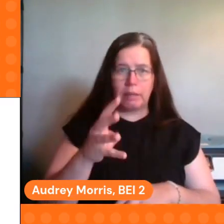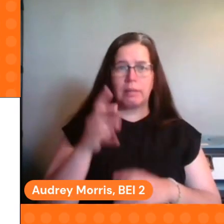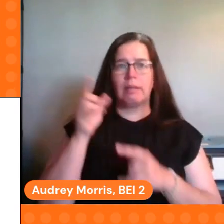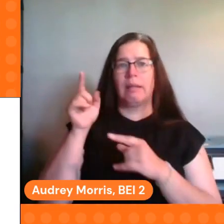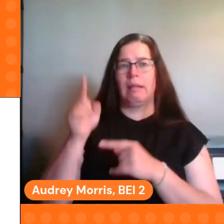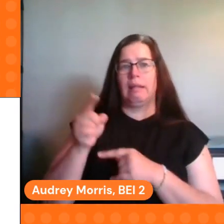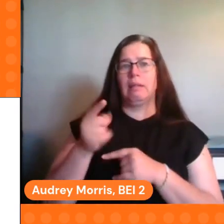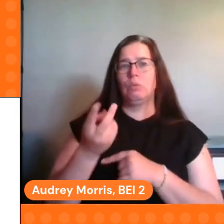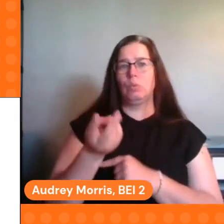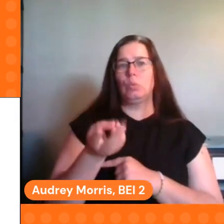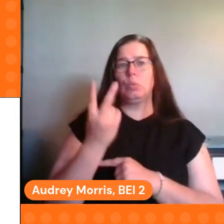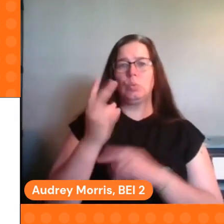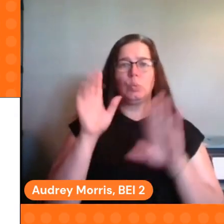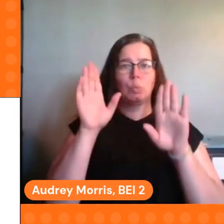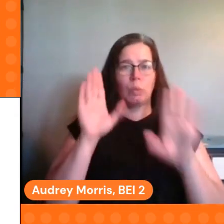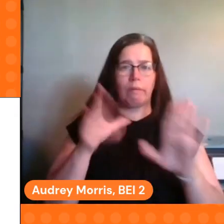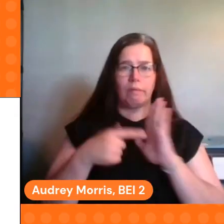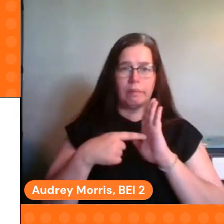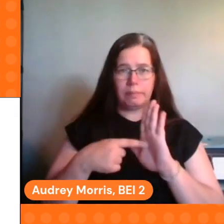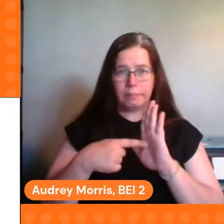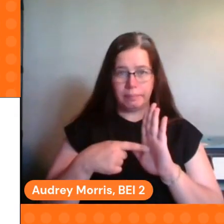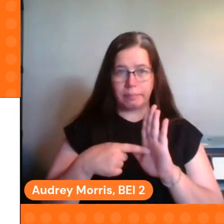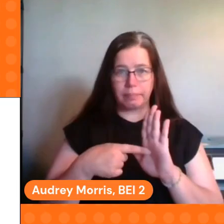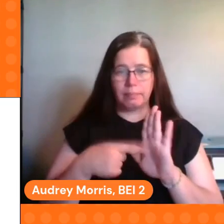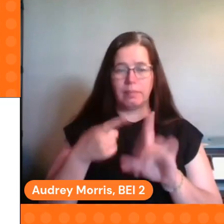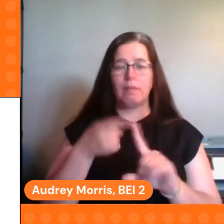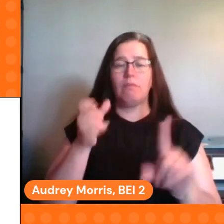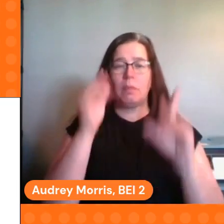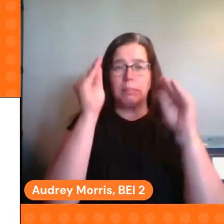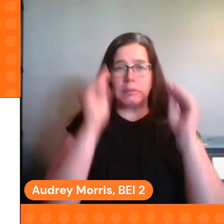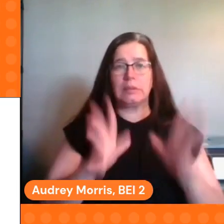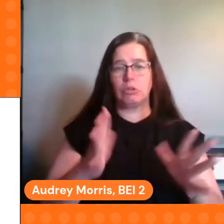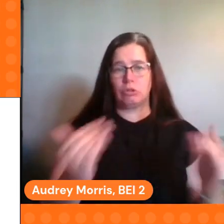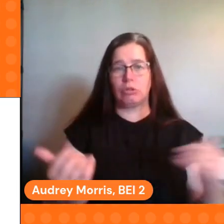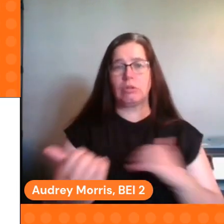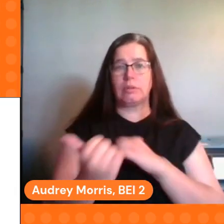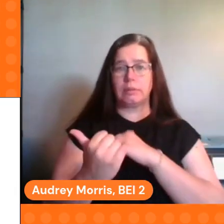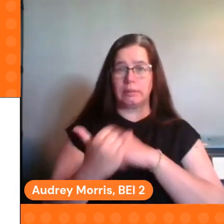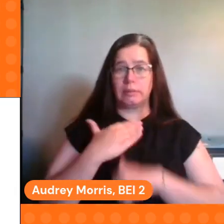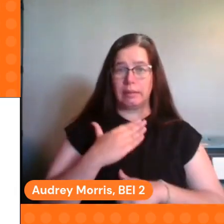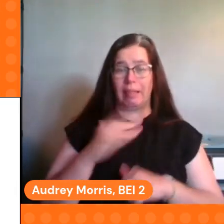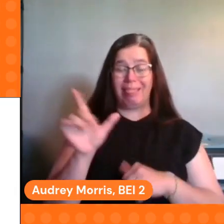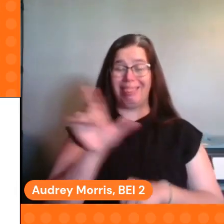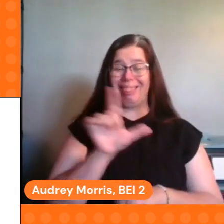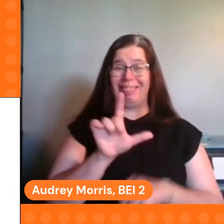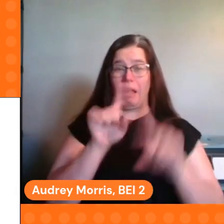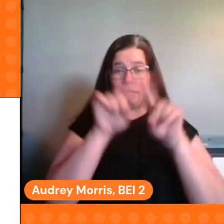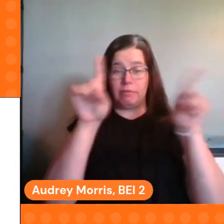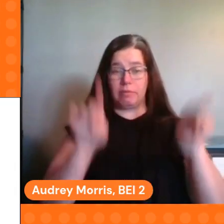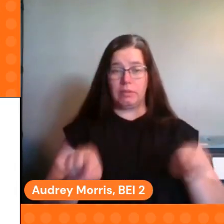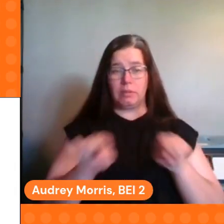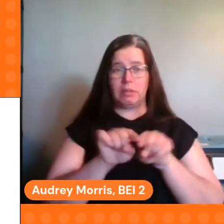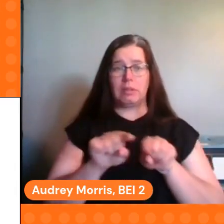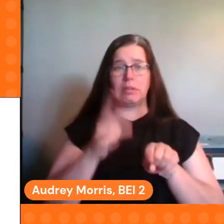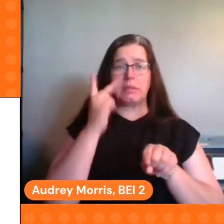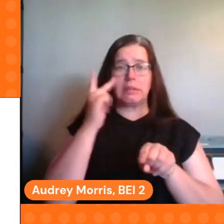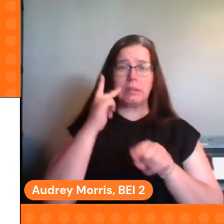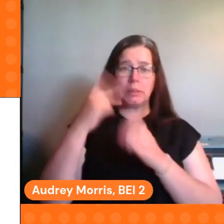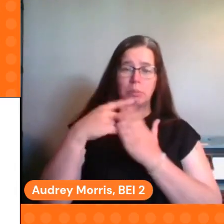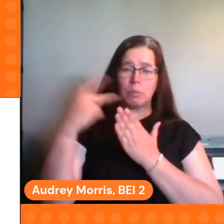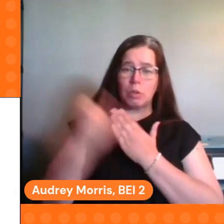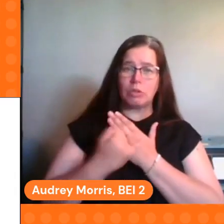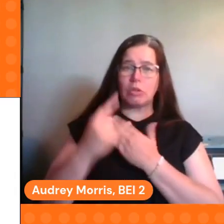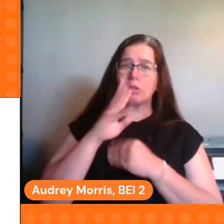like two amazing example from our teachers. So if you see on the left, this is a project